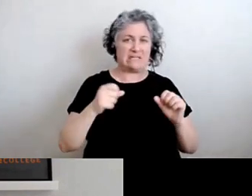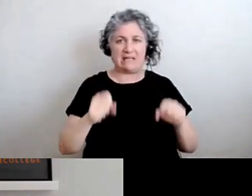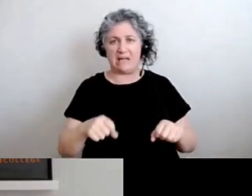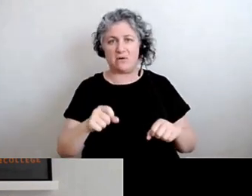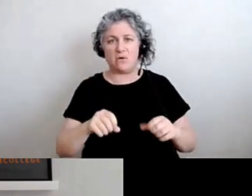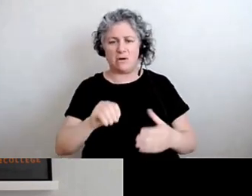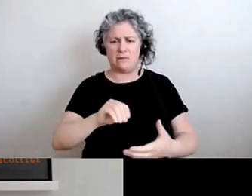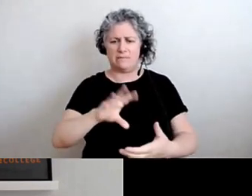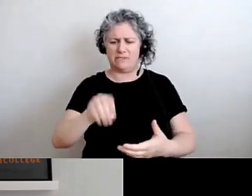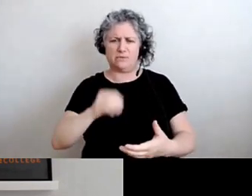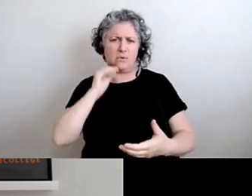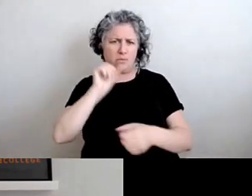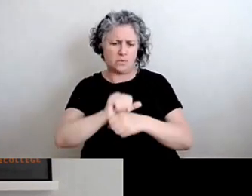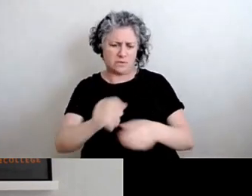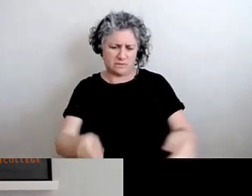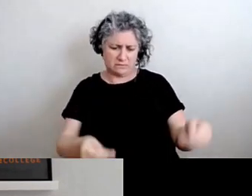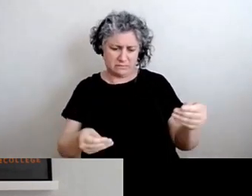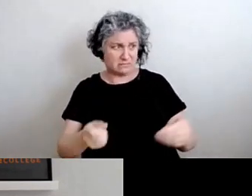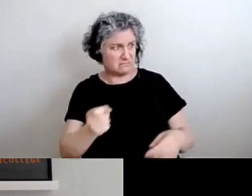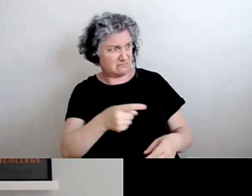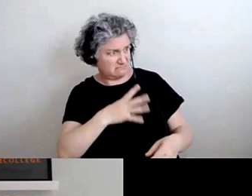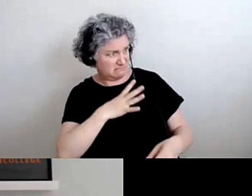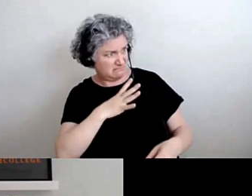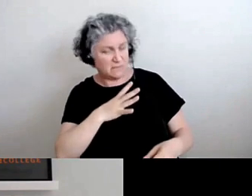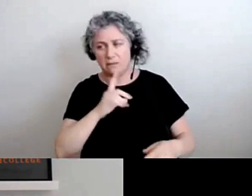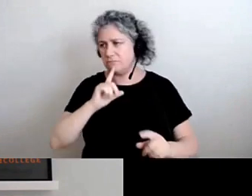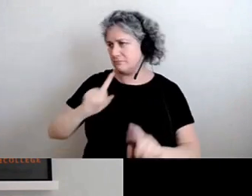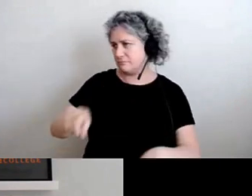picture of their homework and send it to me, and I'll respond.